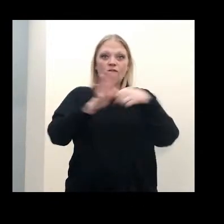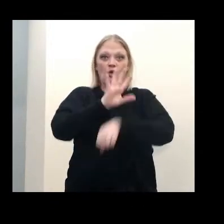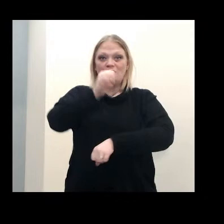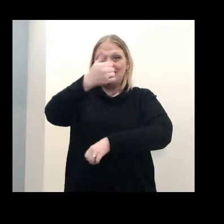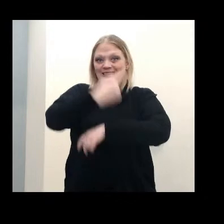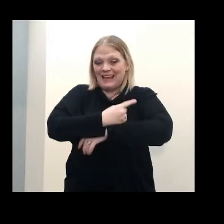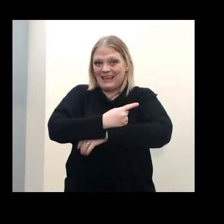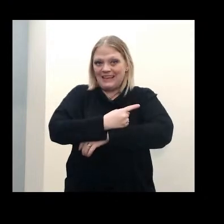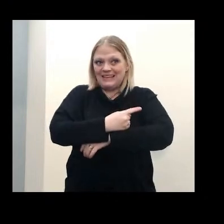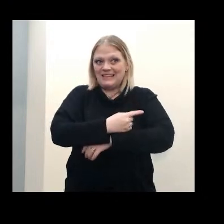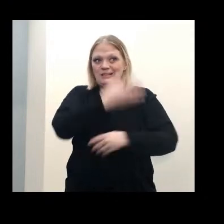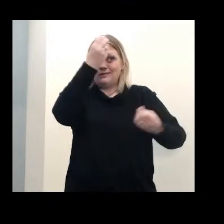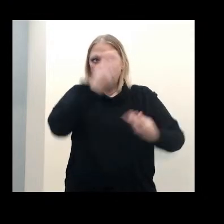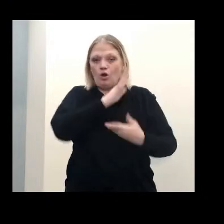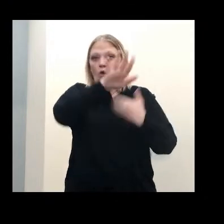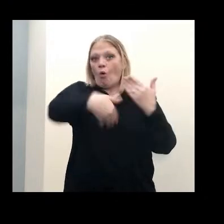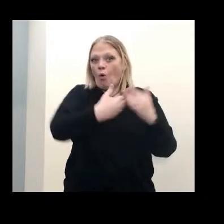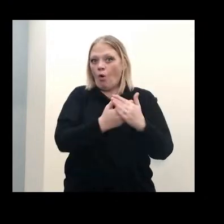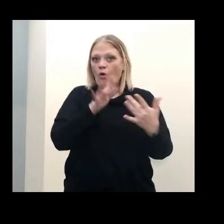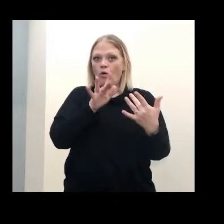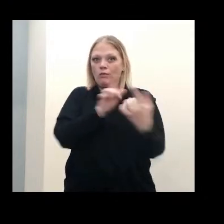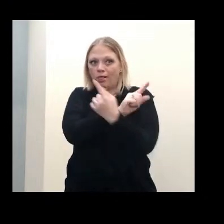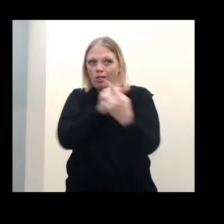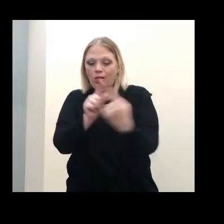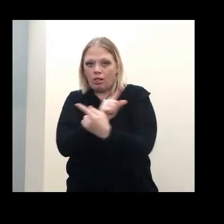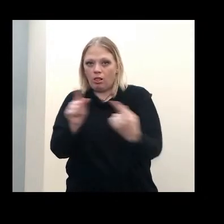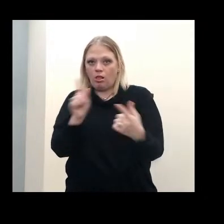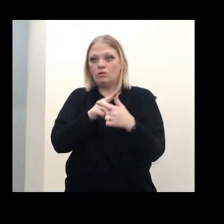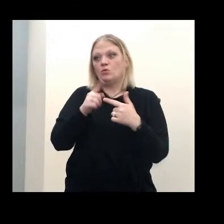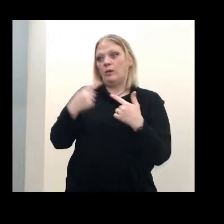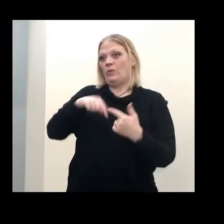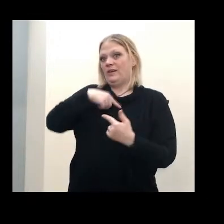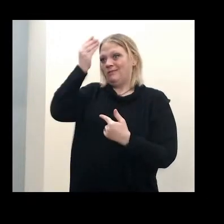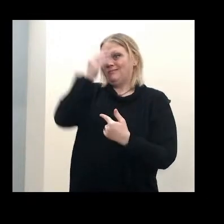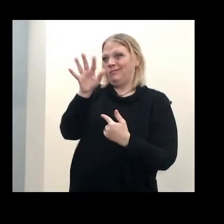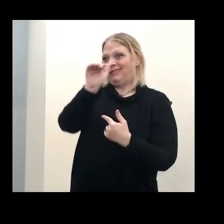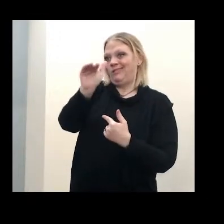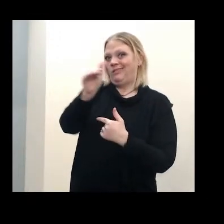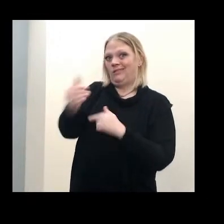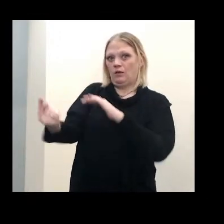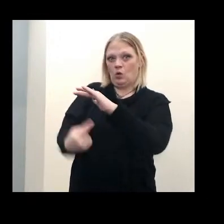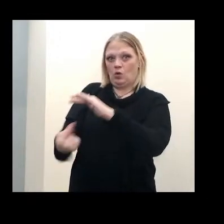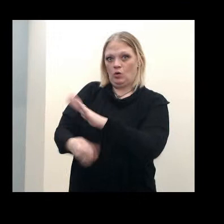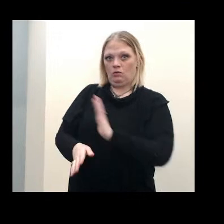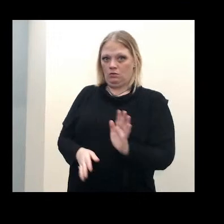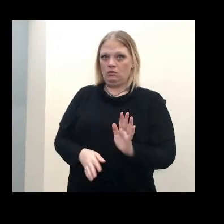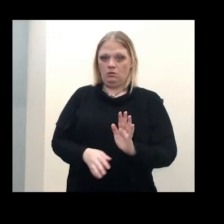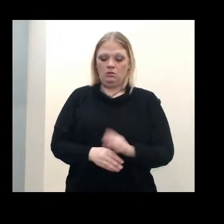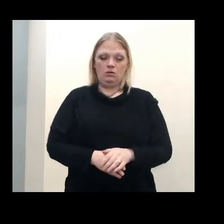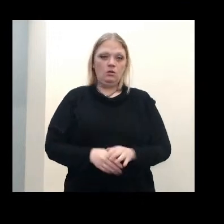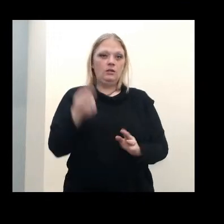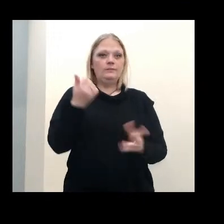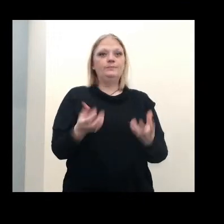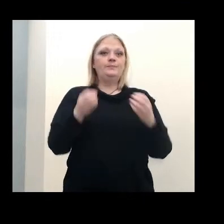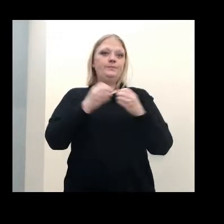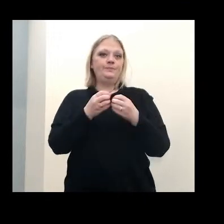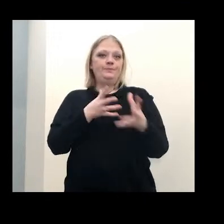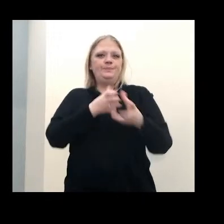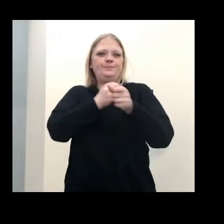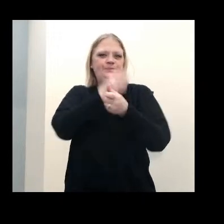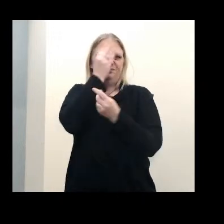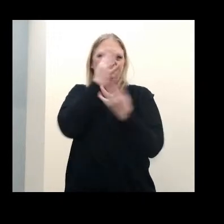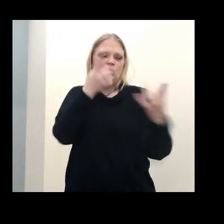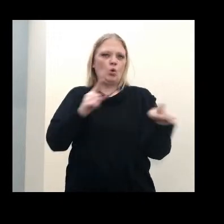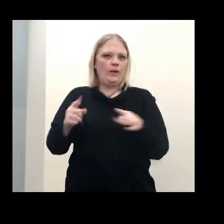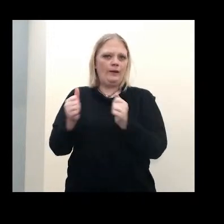and give us who all your close contacts are so we can contact them and put them in quarantine. So just a little bit more about updates, what's going